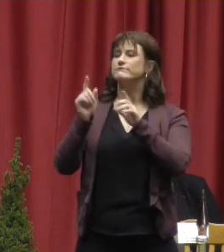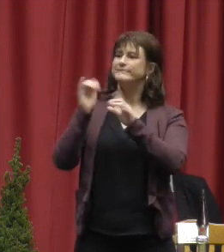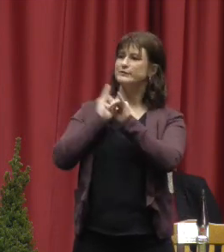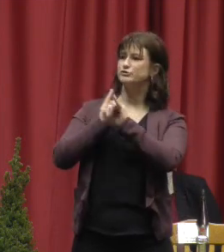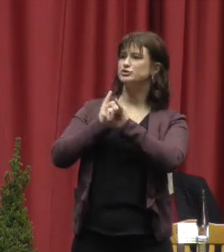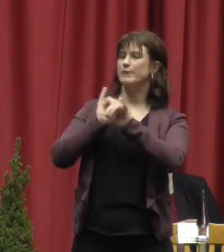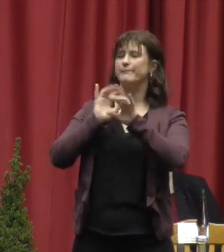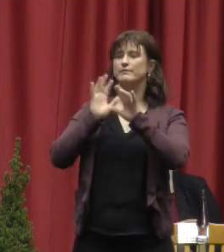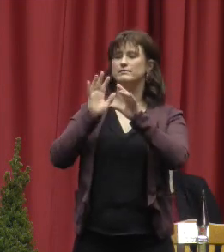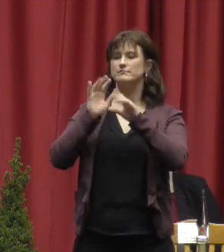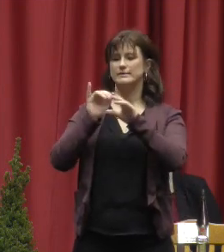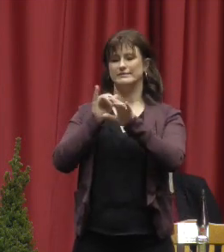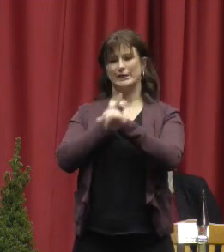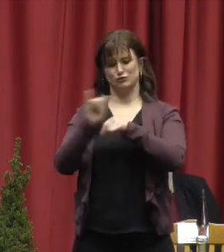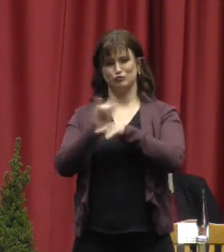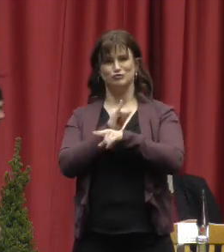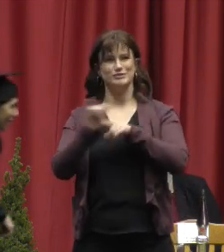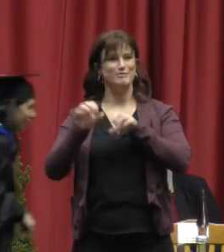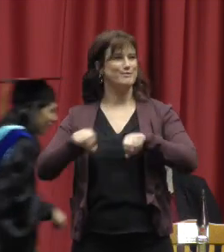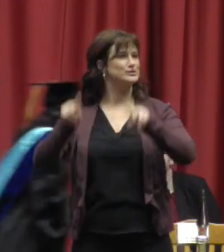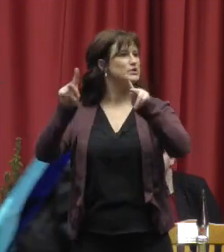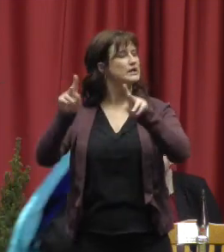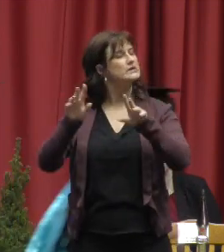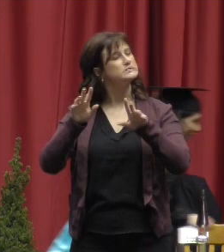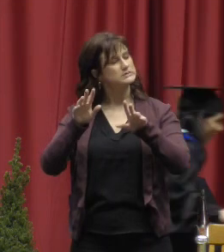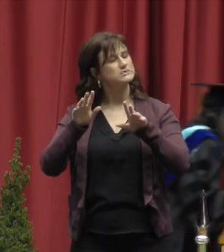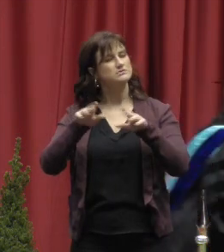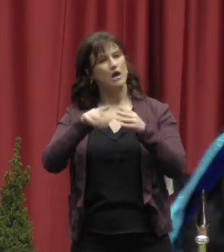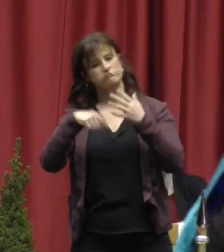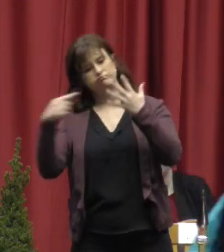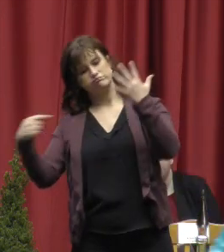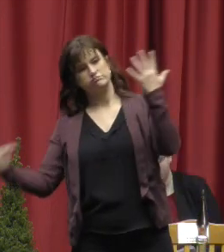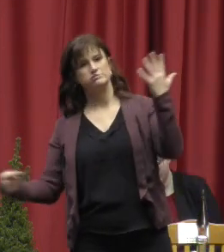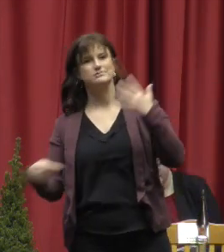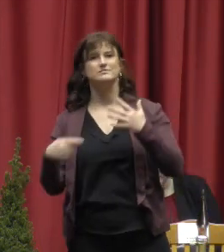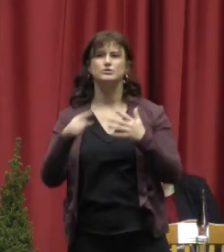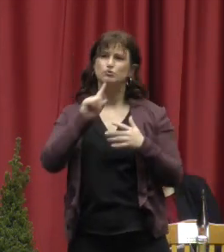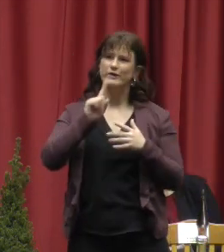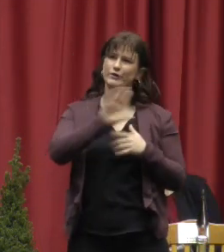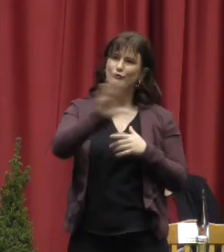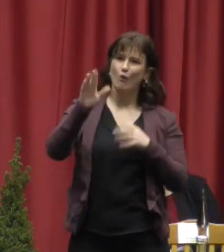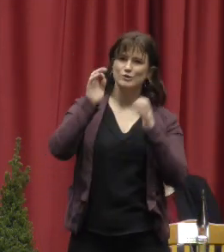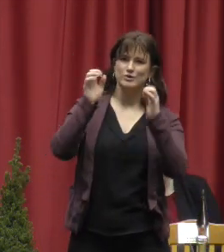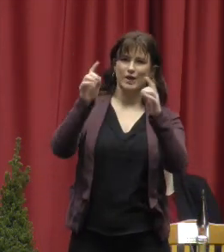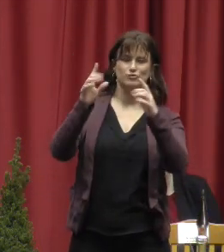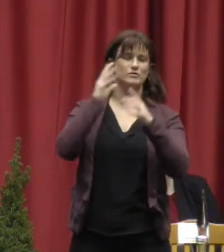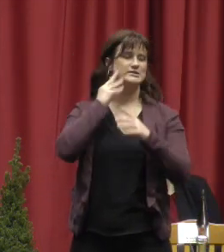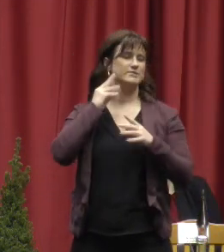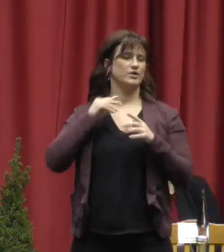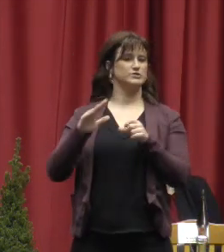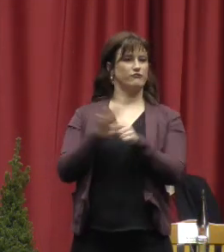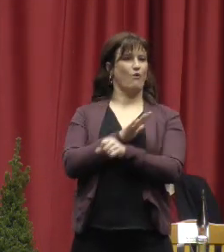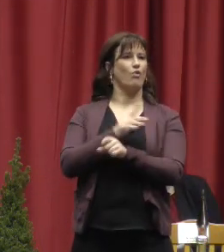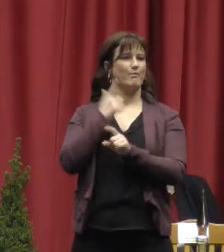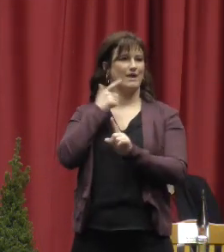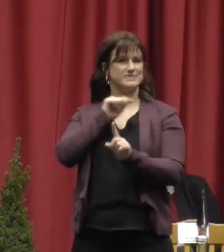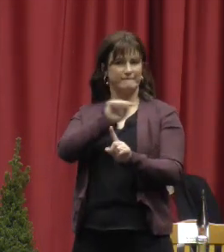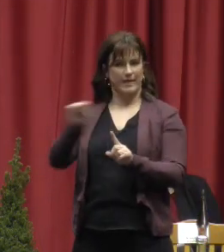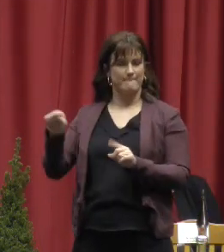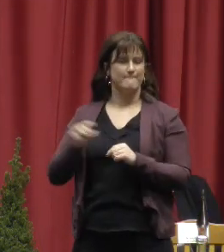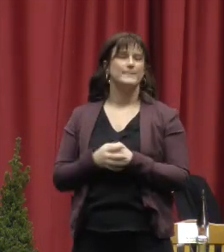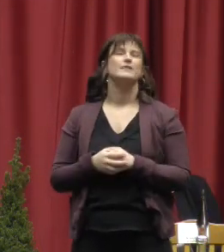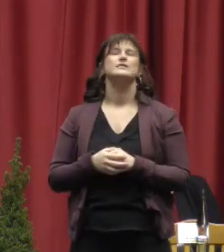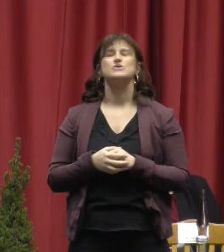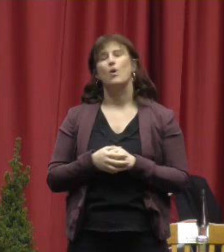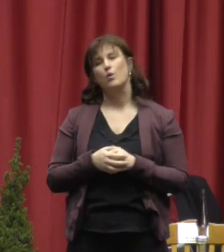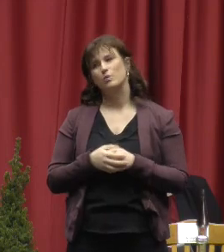offering extracurricular opportunities to round out all of your educational experiences. You all could not have reached this point without